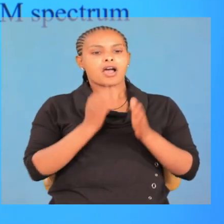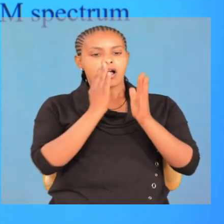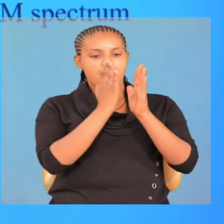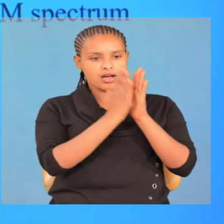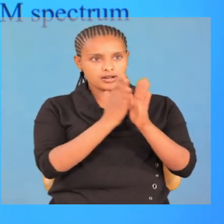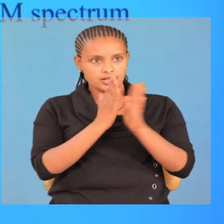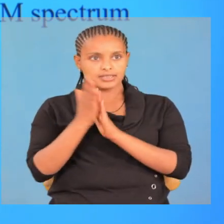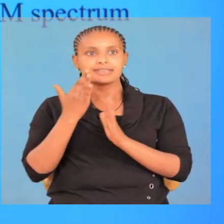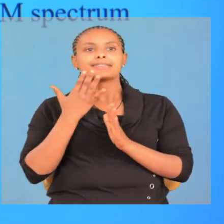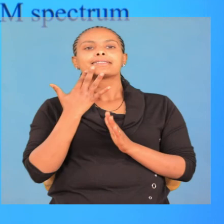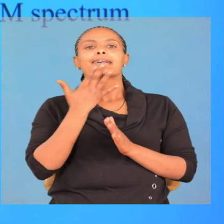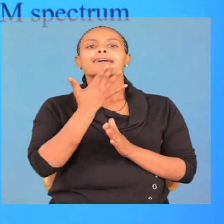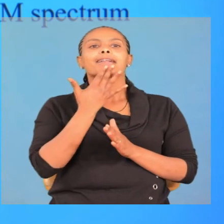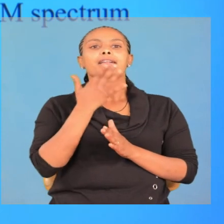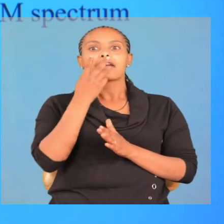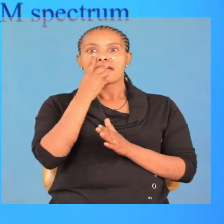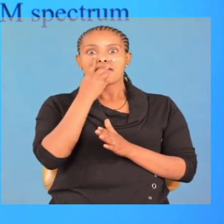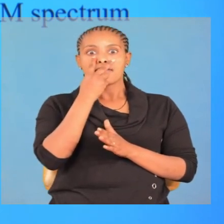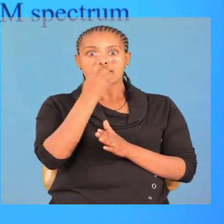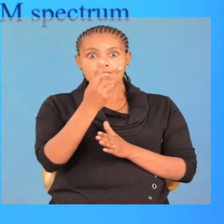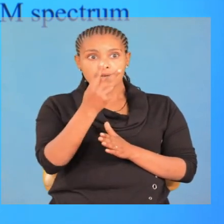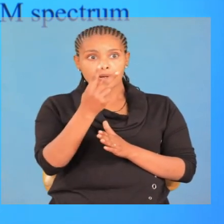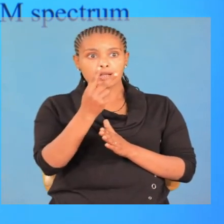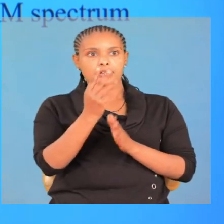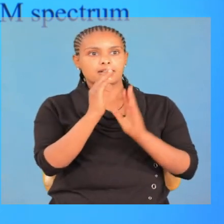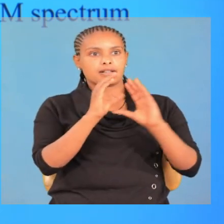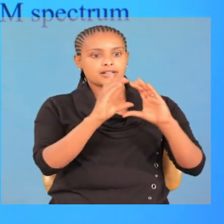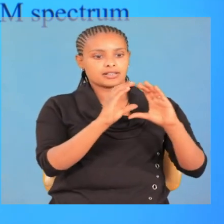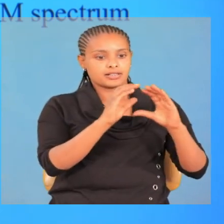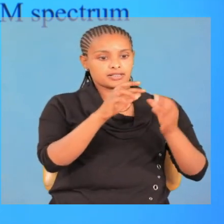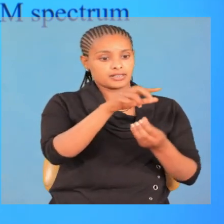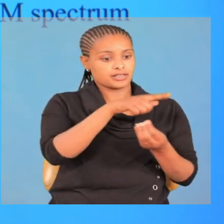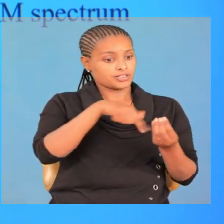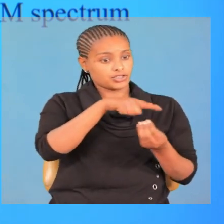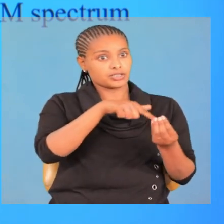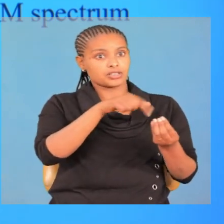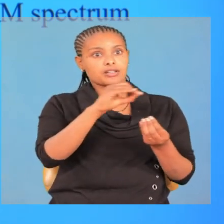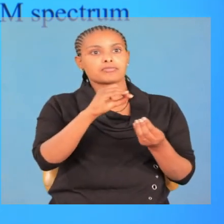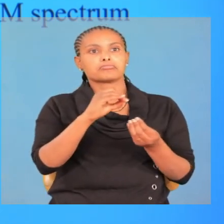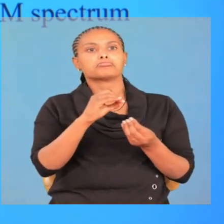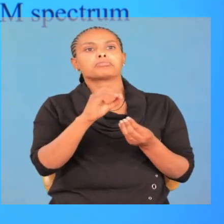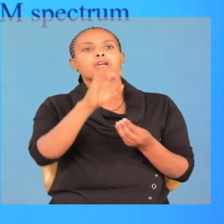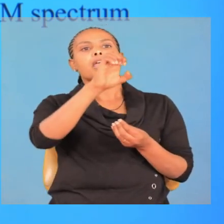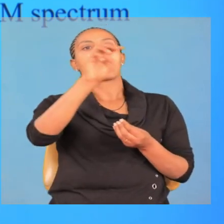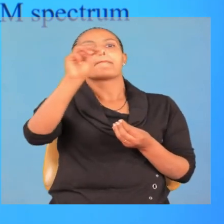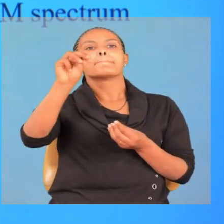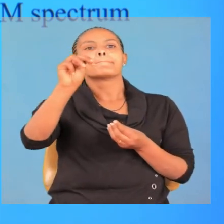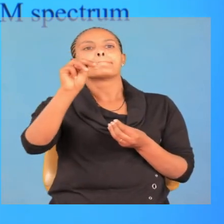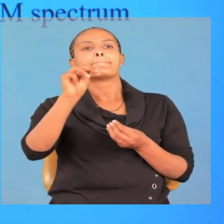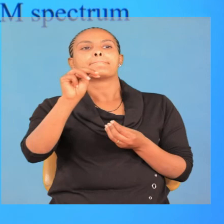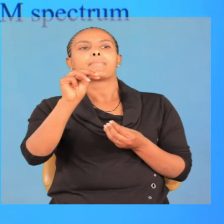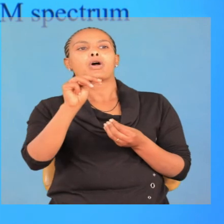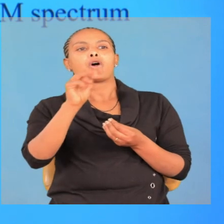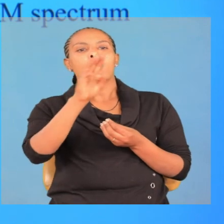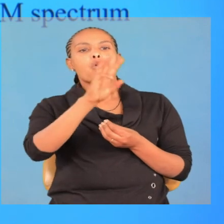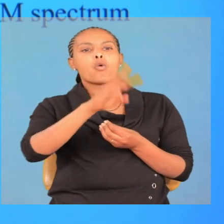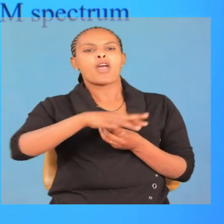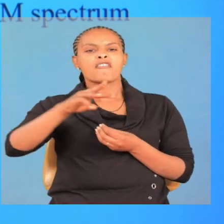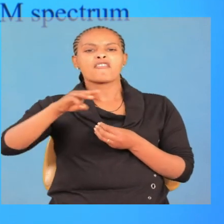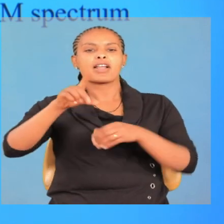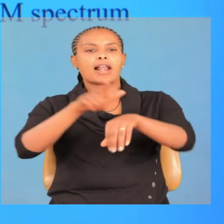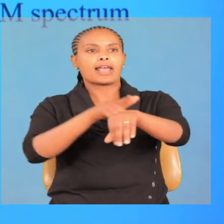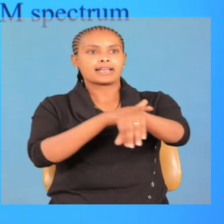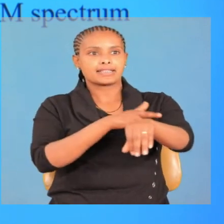Arrange the colors in the visible region of the electromagnetic spectrum in increasing order of